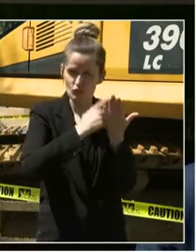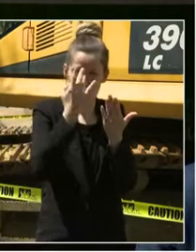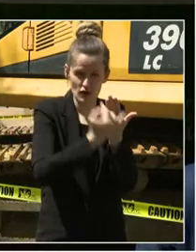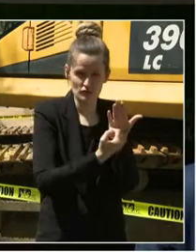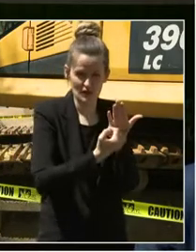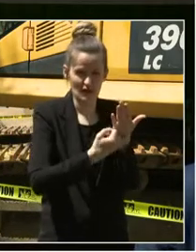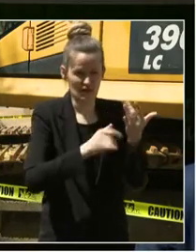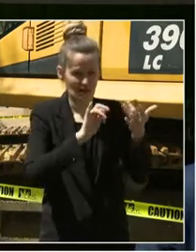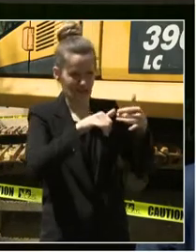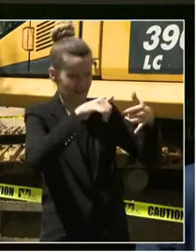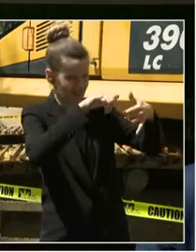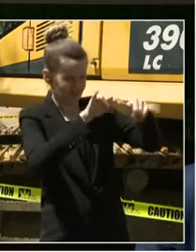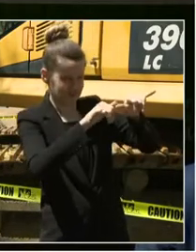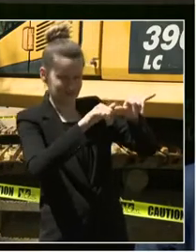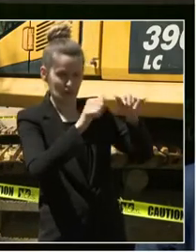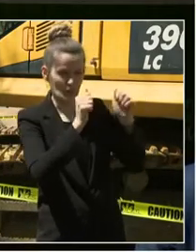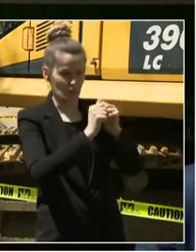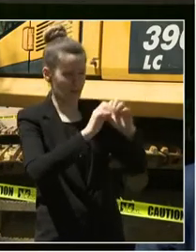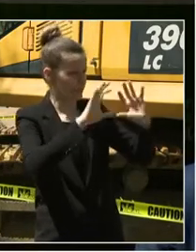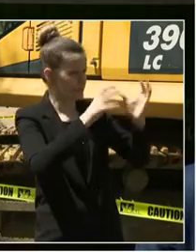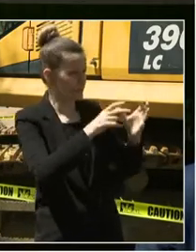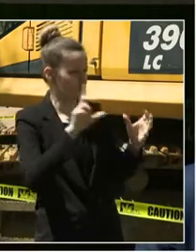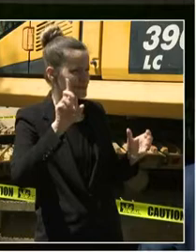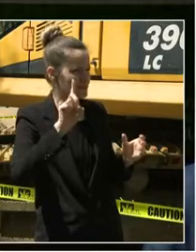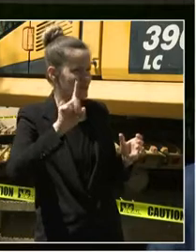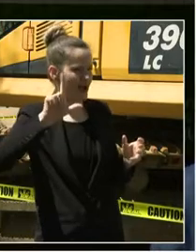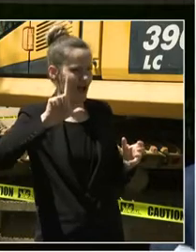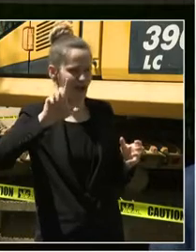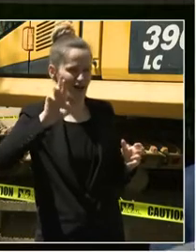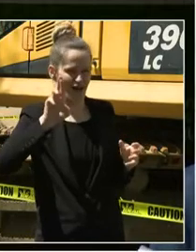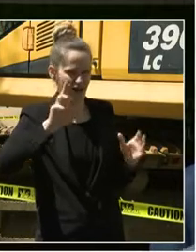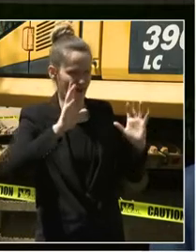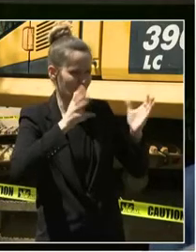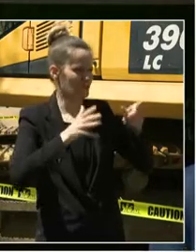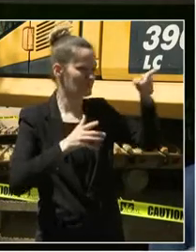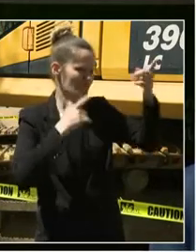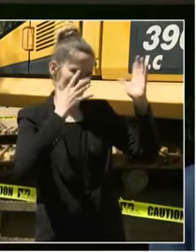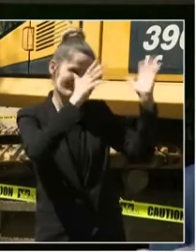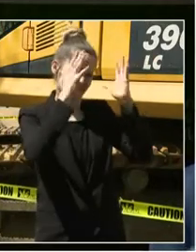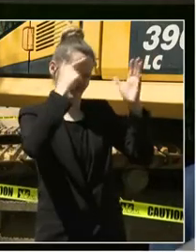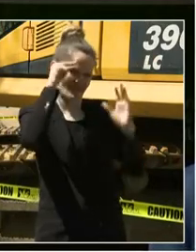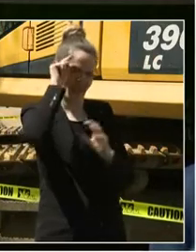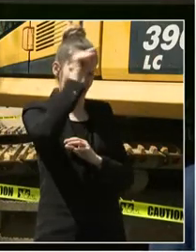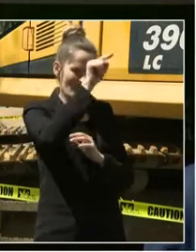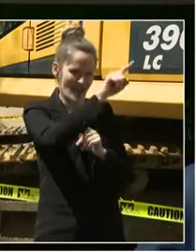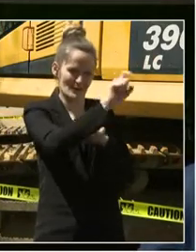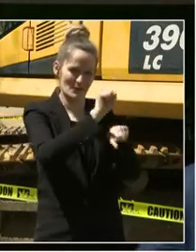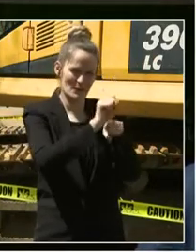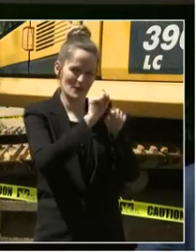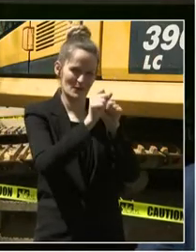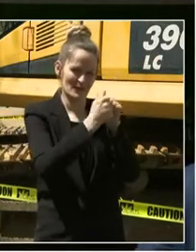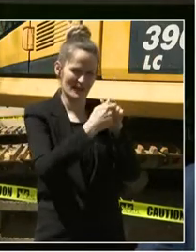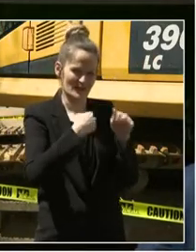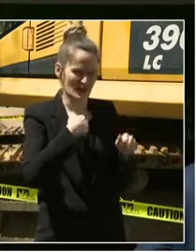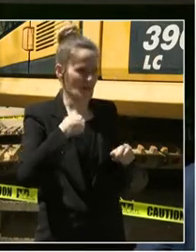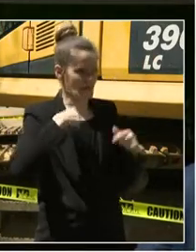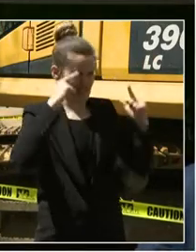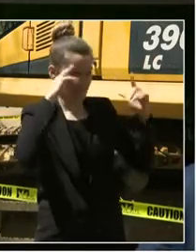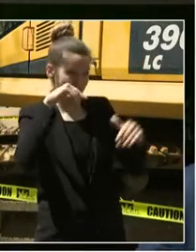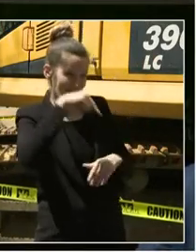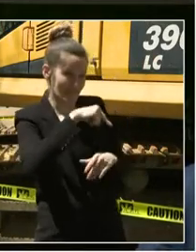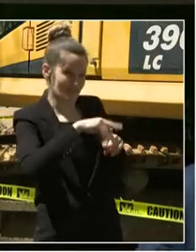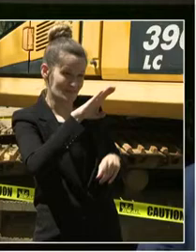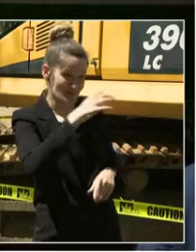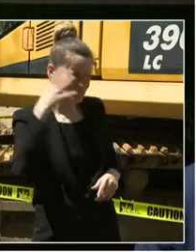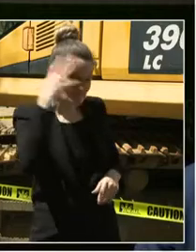DLR Group. Where is DLR? Give them a big round of applause. We expect it to be beautiful.